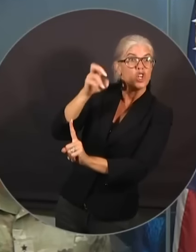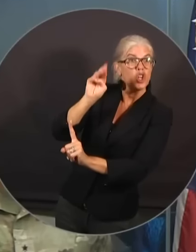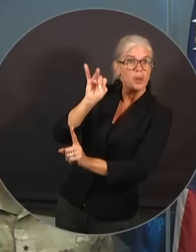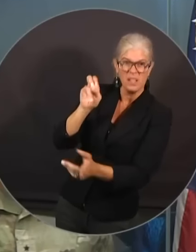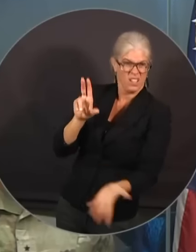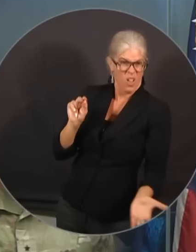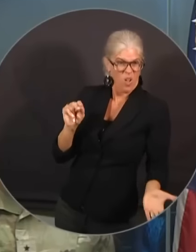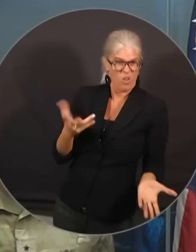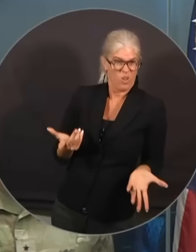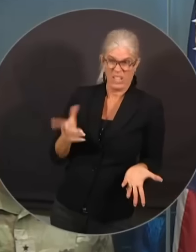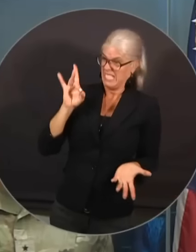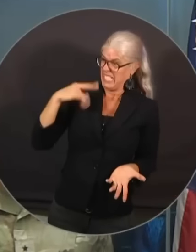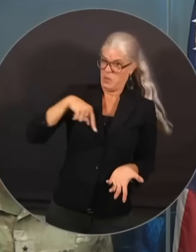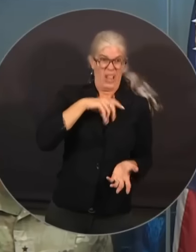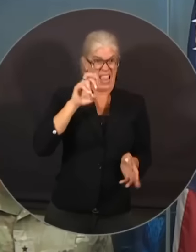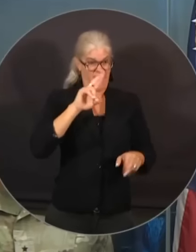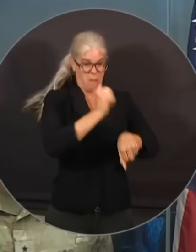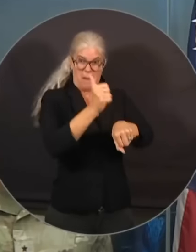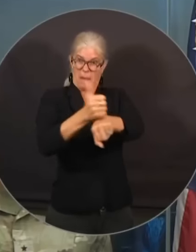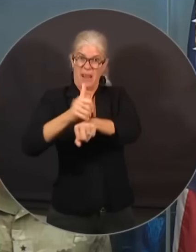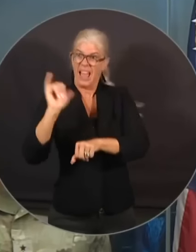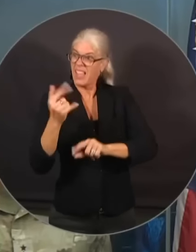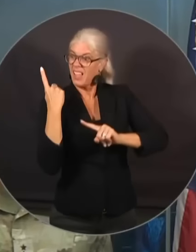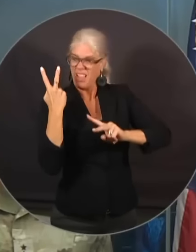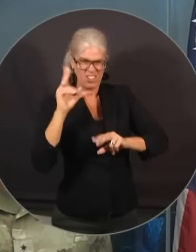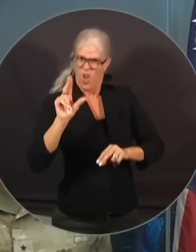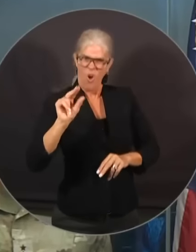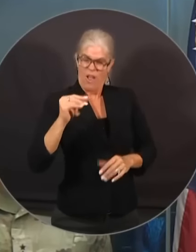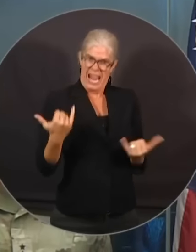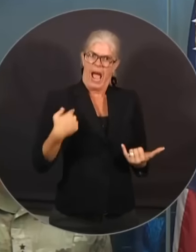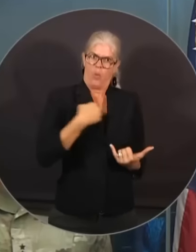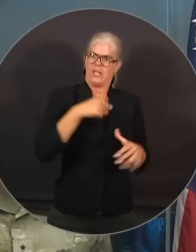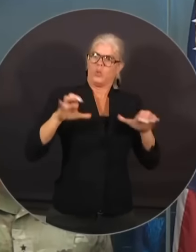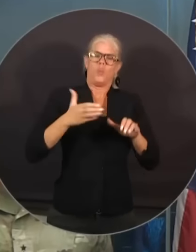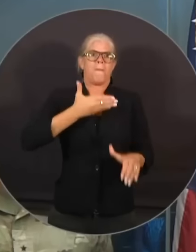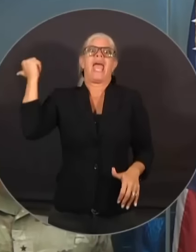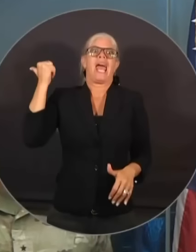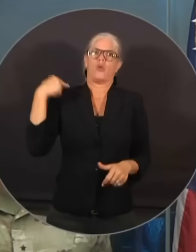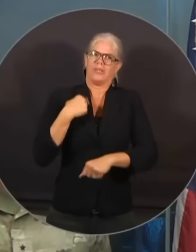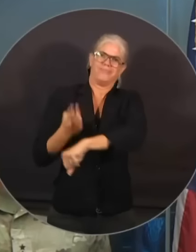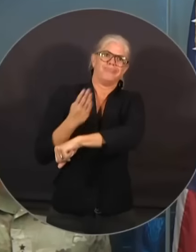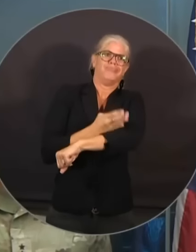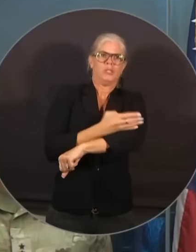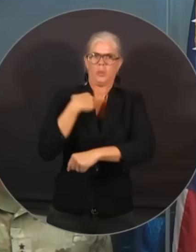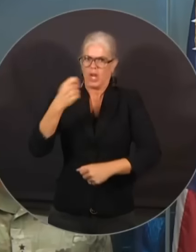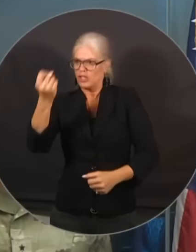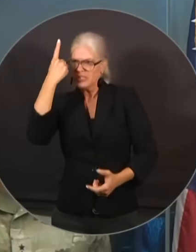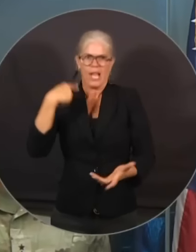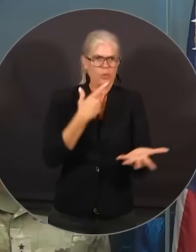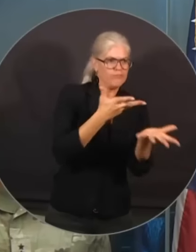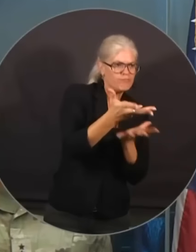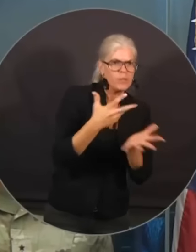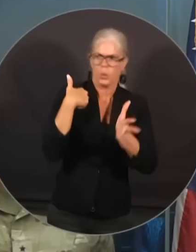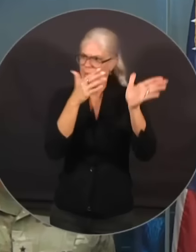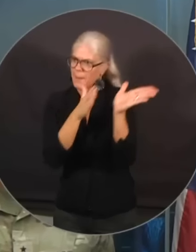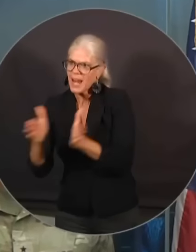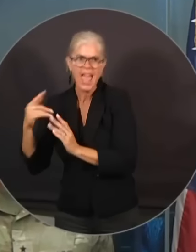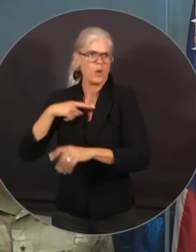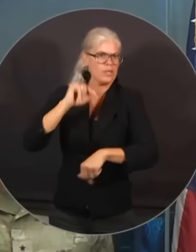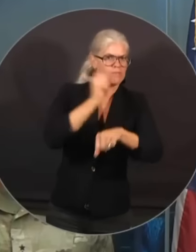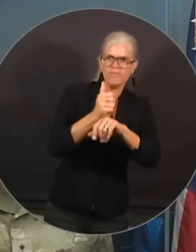mobilizing the way it has? No. So I think that we have a good culture in Florida for prep, and you know,